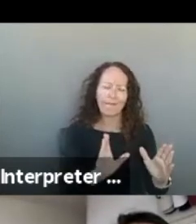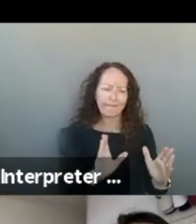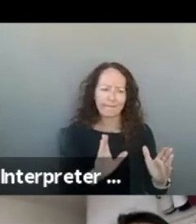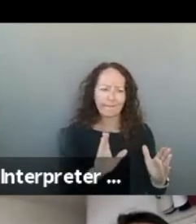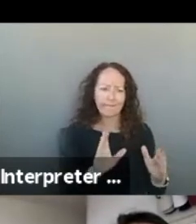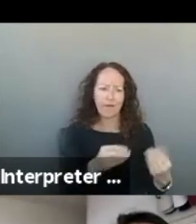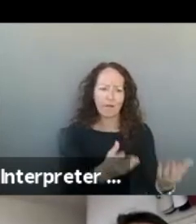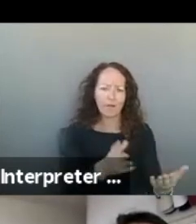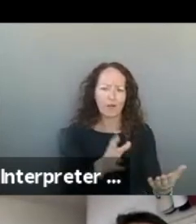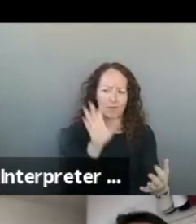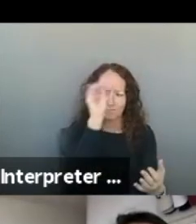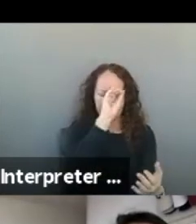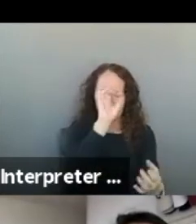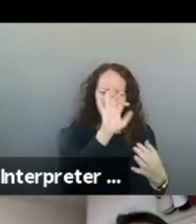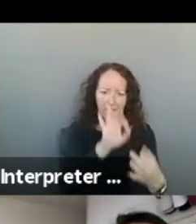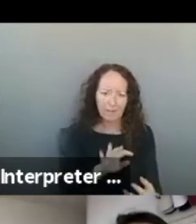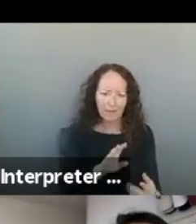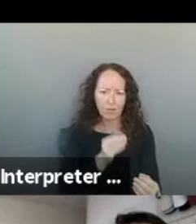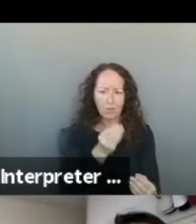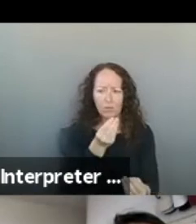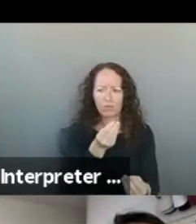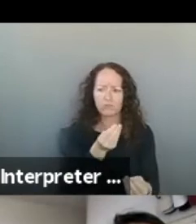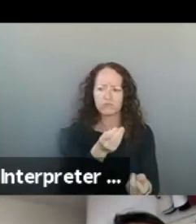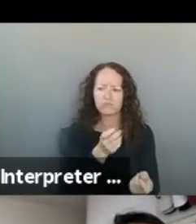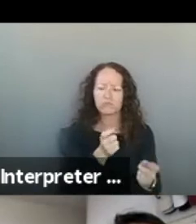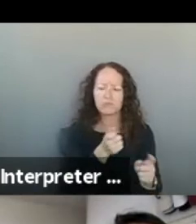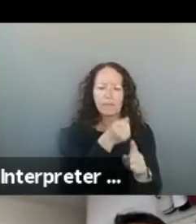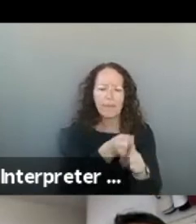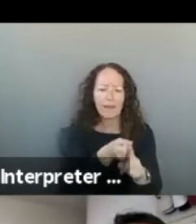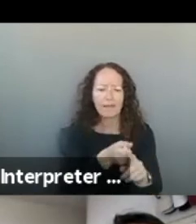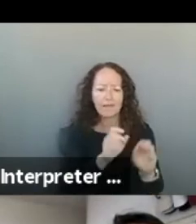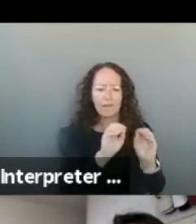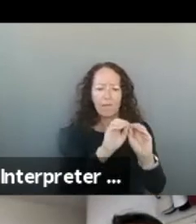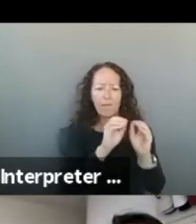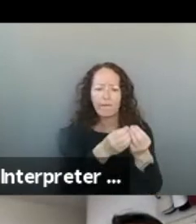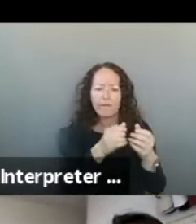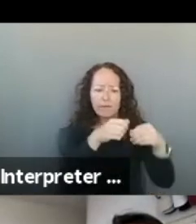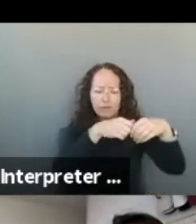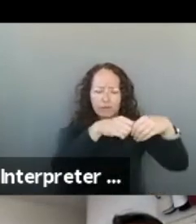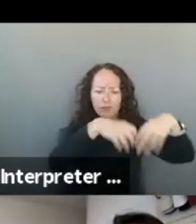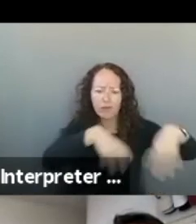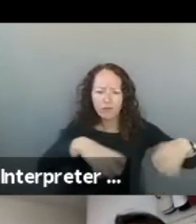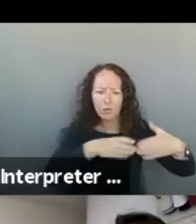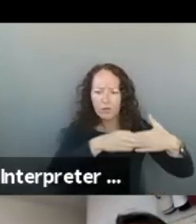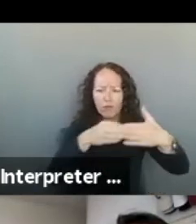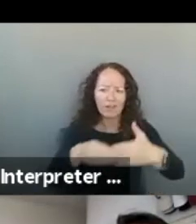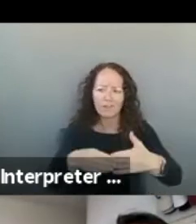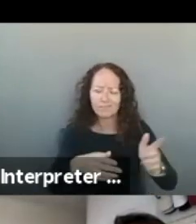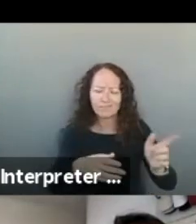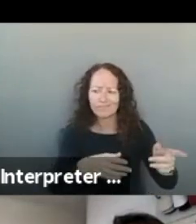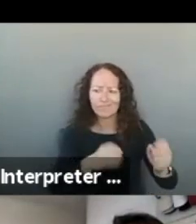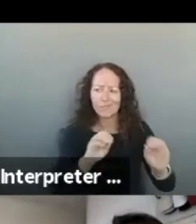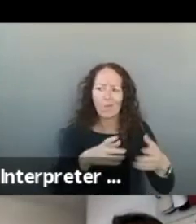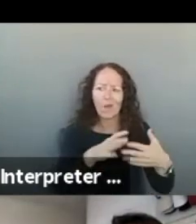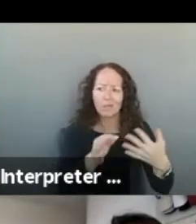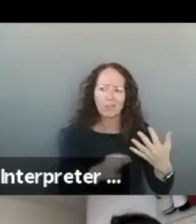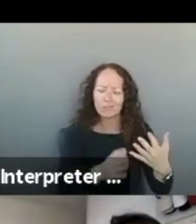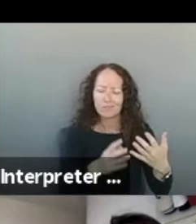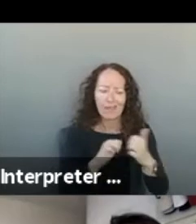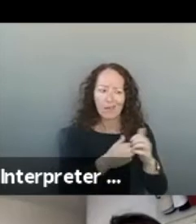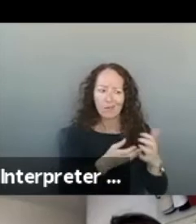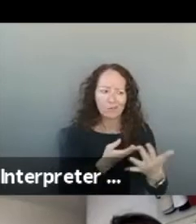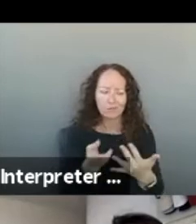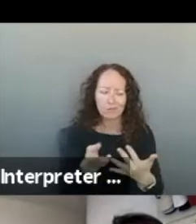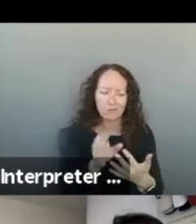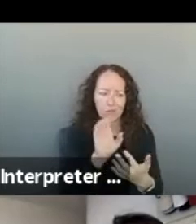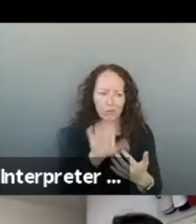conversations that impact the organization's structure or direction. And so creating ways for all the staff to come together to